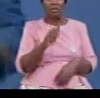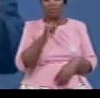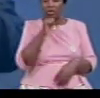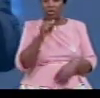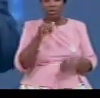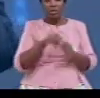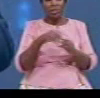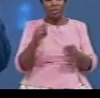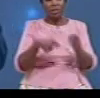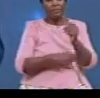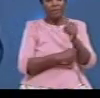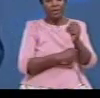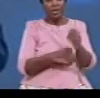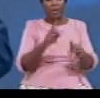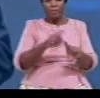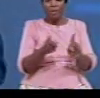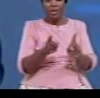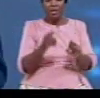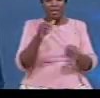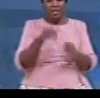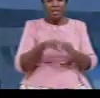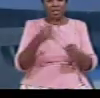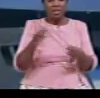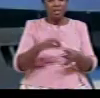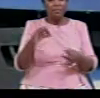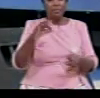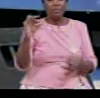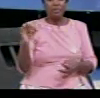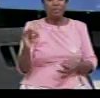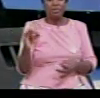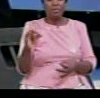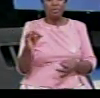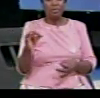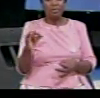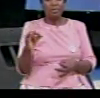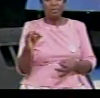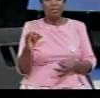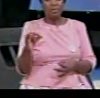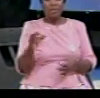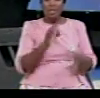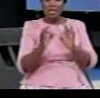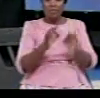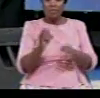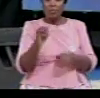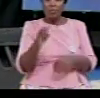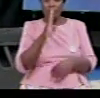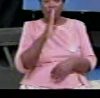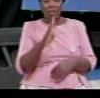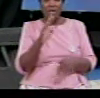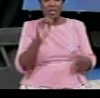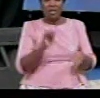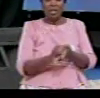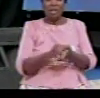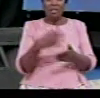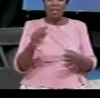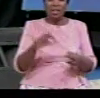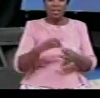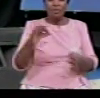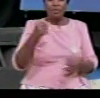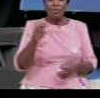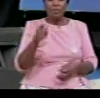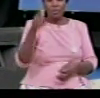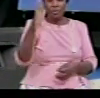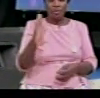flesh, but in the Spirit. If so be that the Spirit of